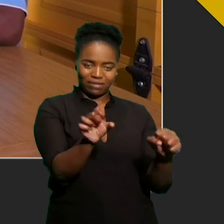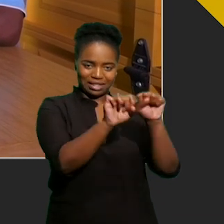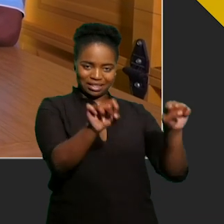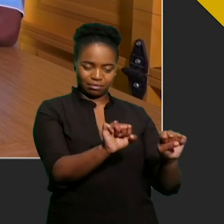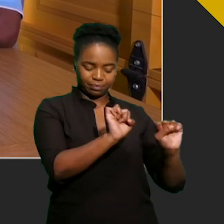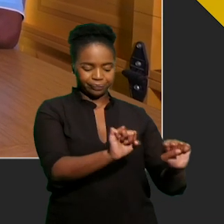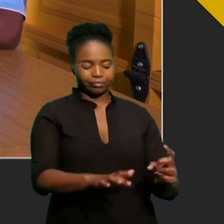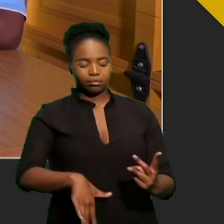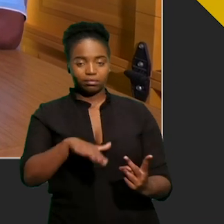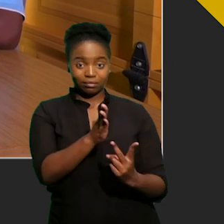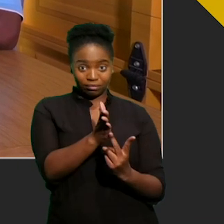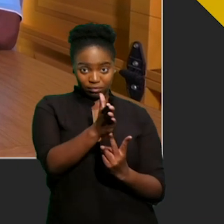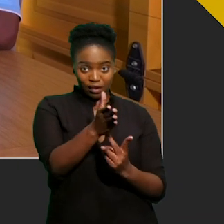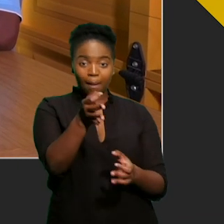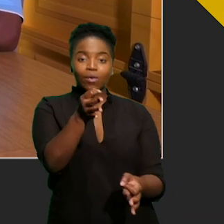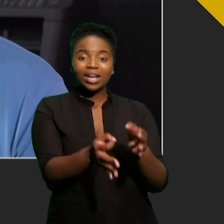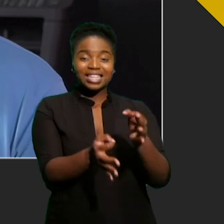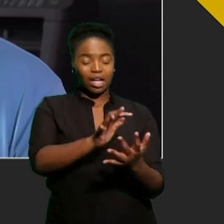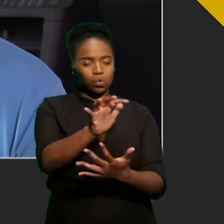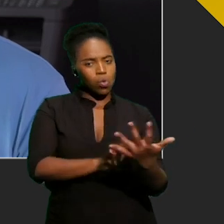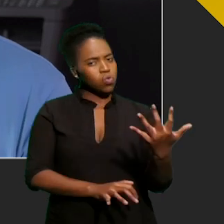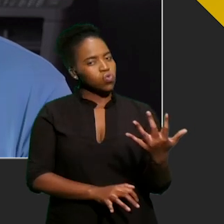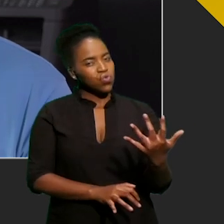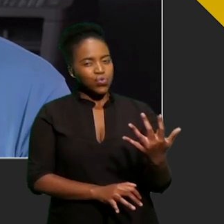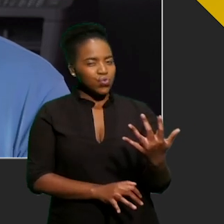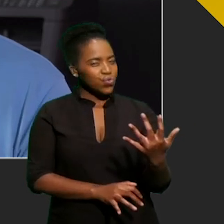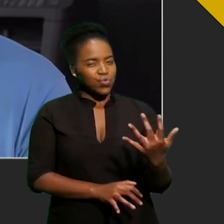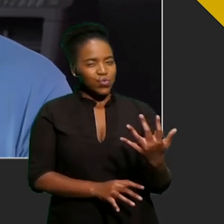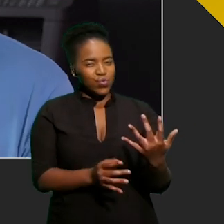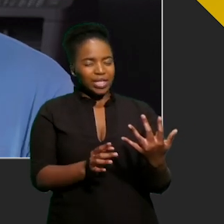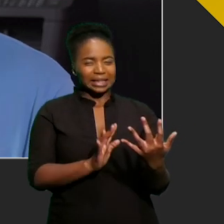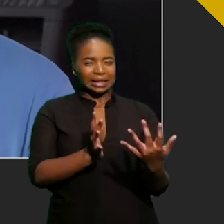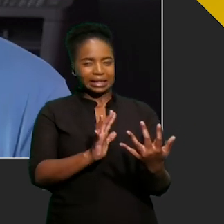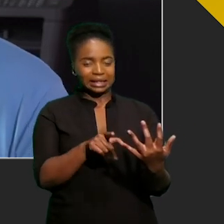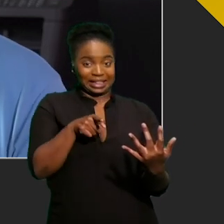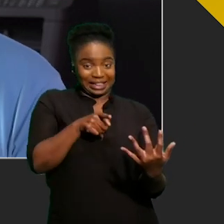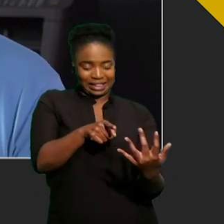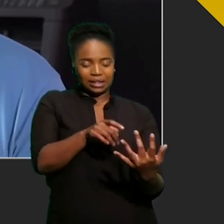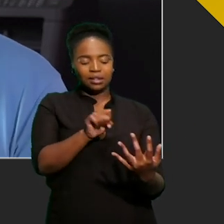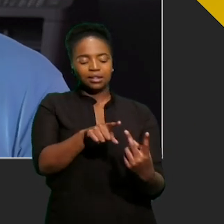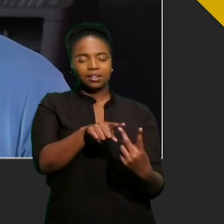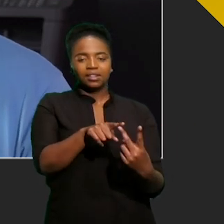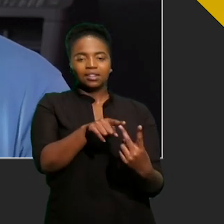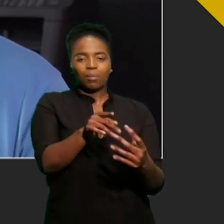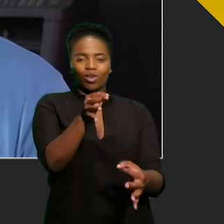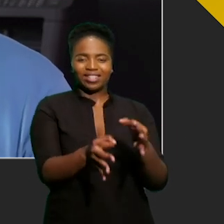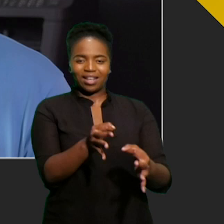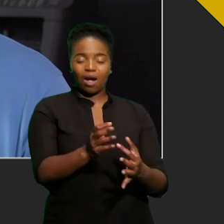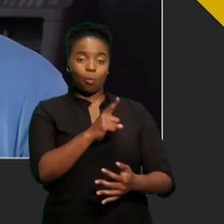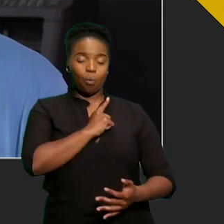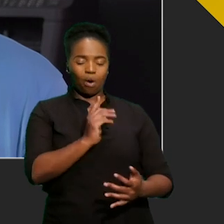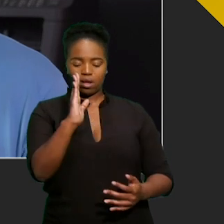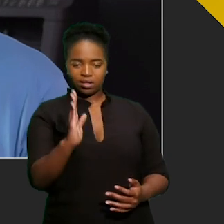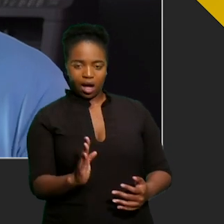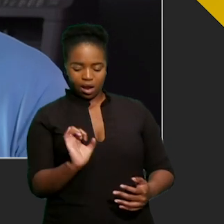akhona. And then bese kuba khona-ke political stories. That's where you start walking on the land minefield. Goba kuba nama